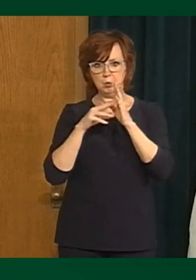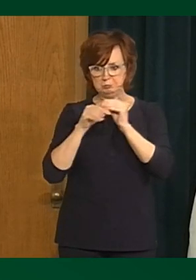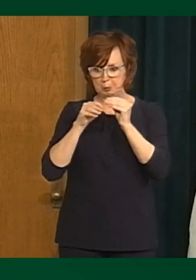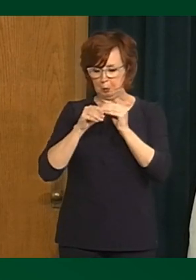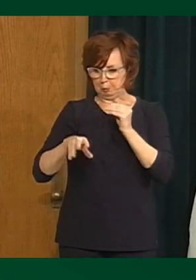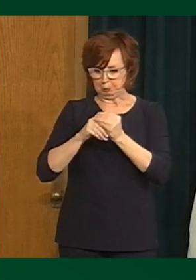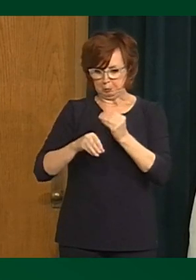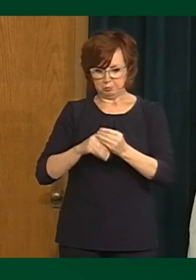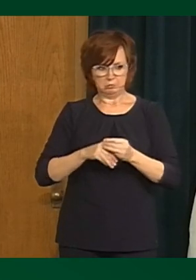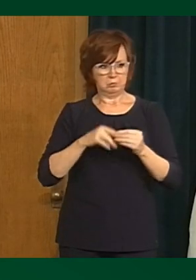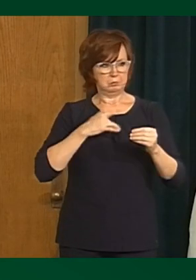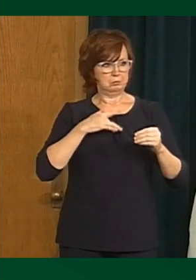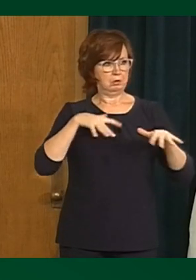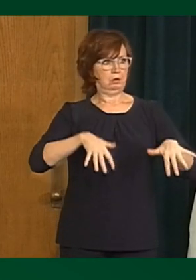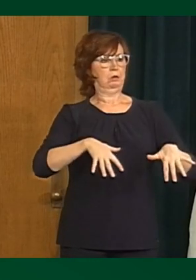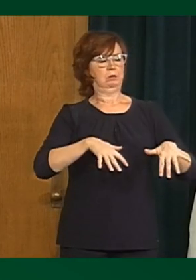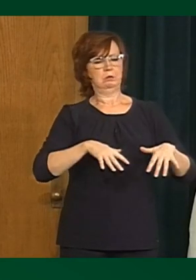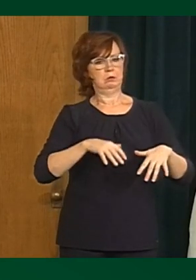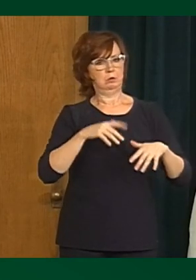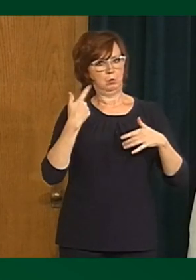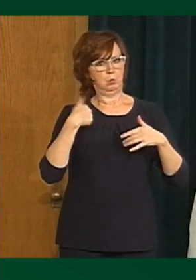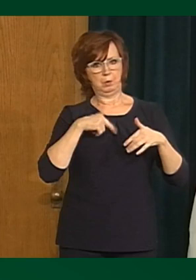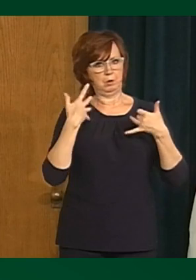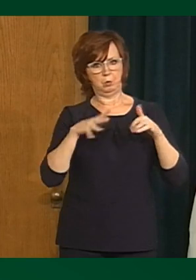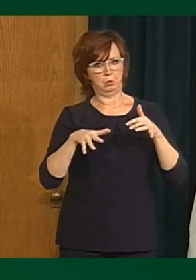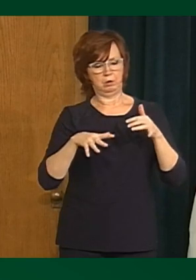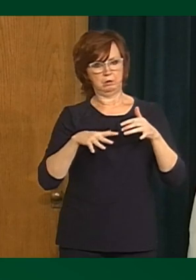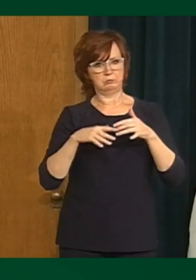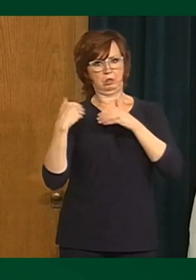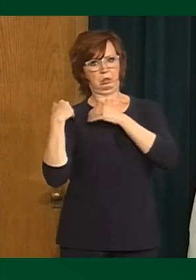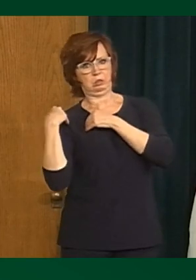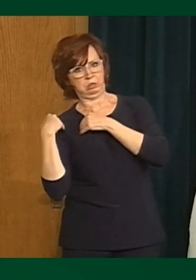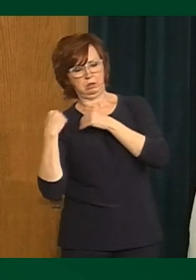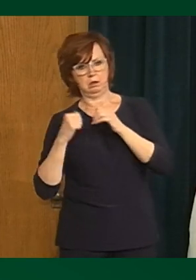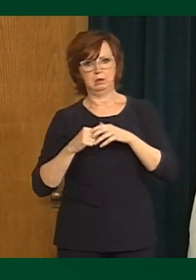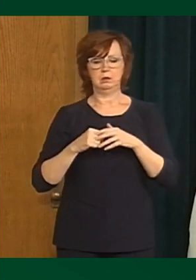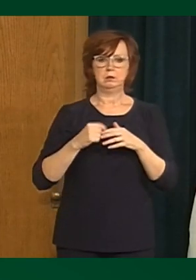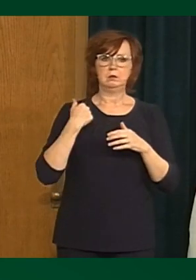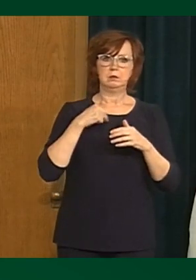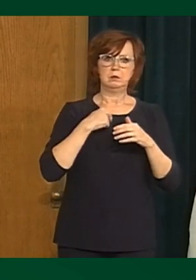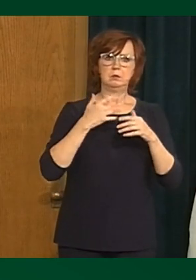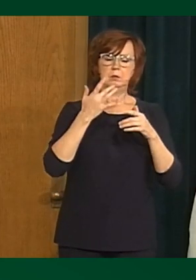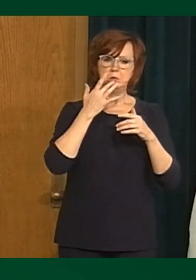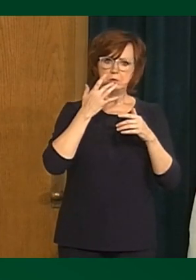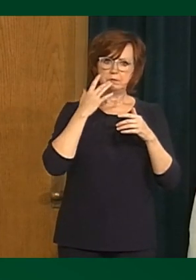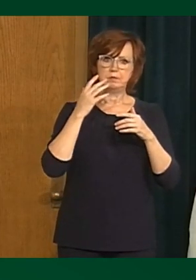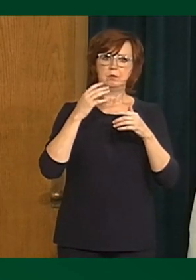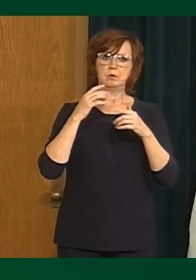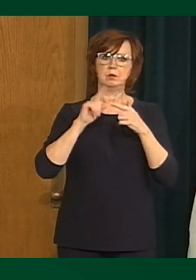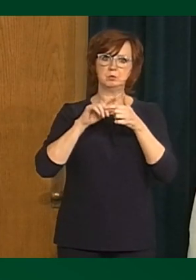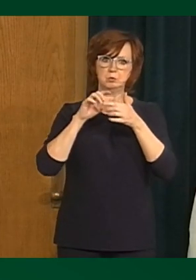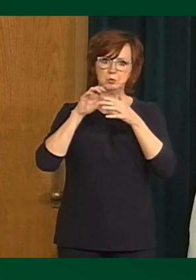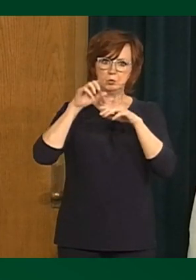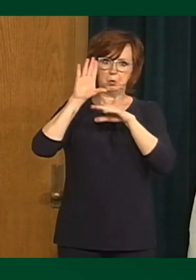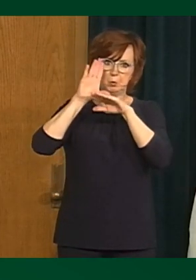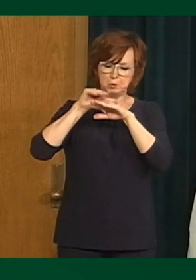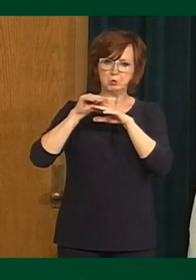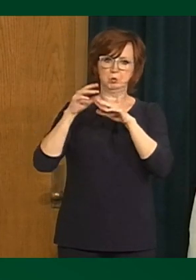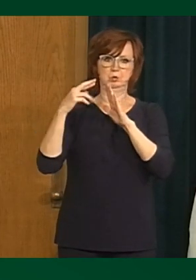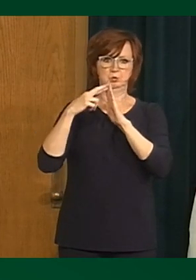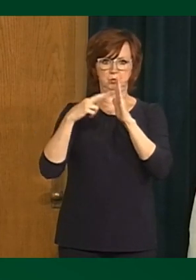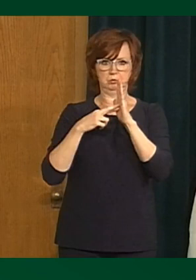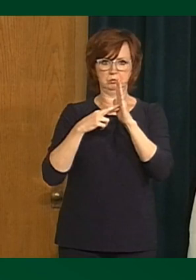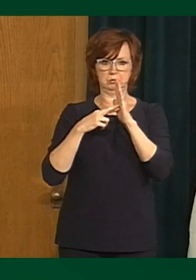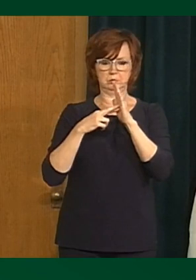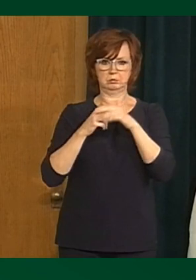remove restrictions so that we can operate as close to what will be a new normal as possible. So I can't speak specifically to